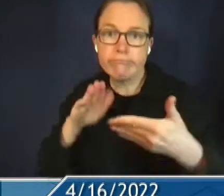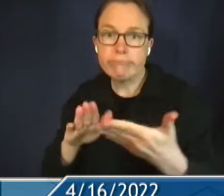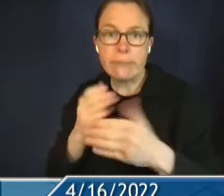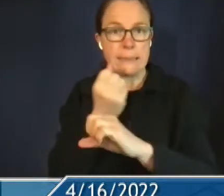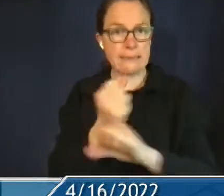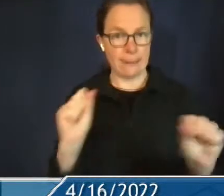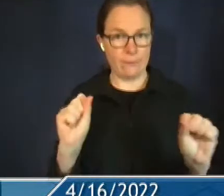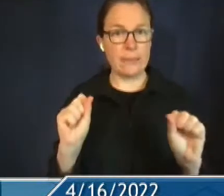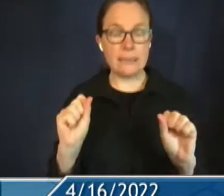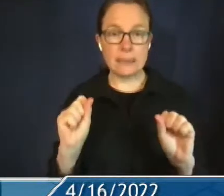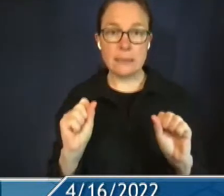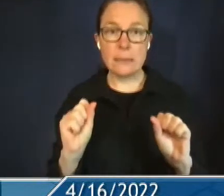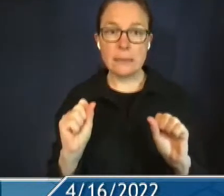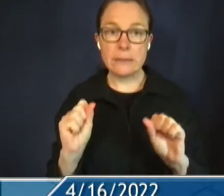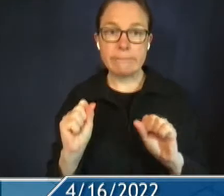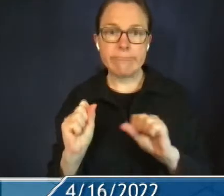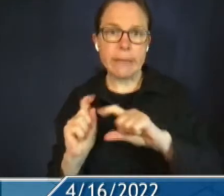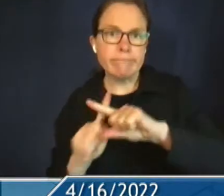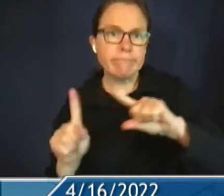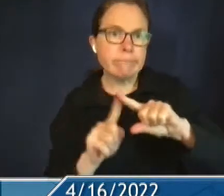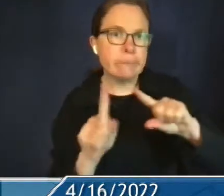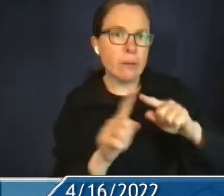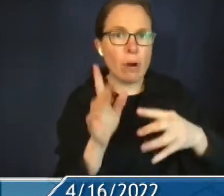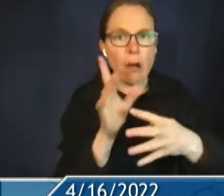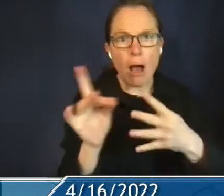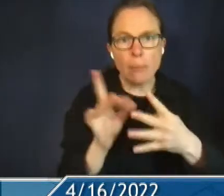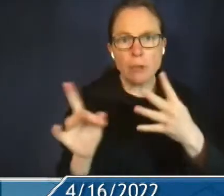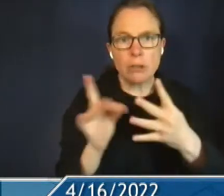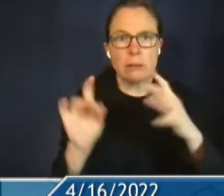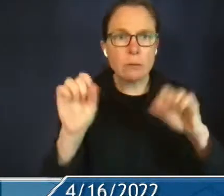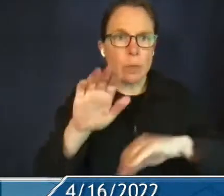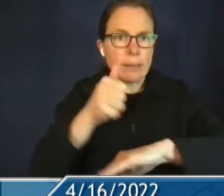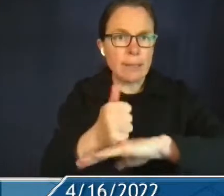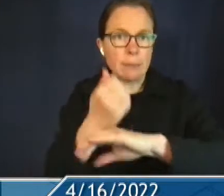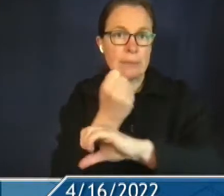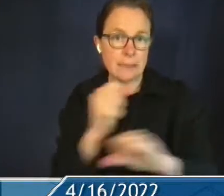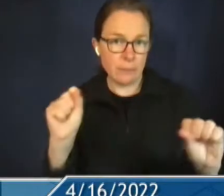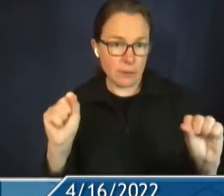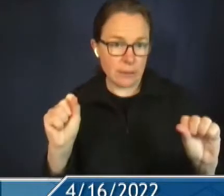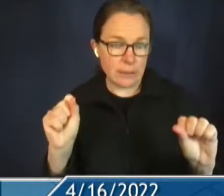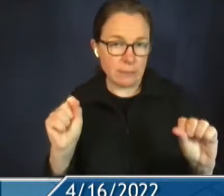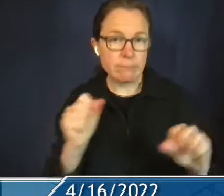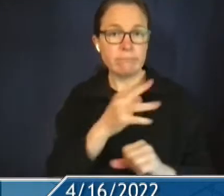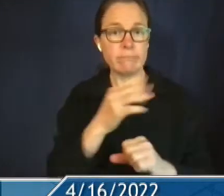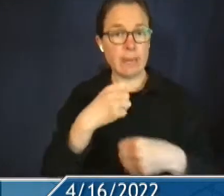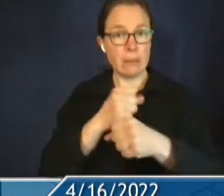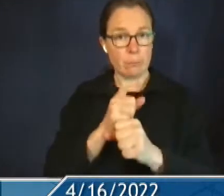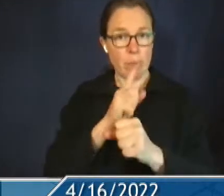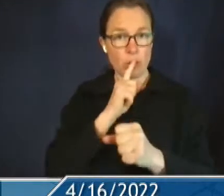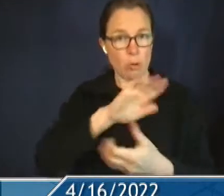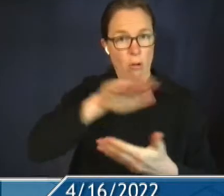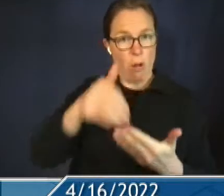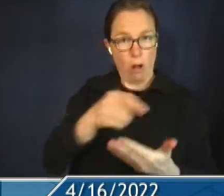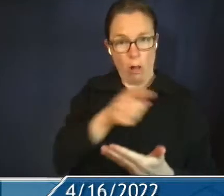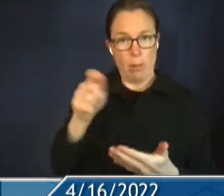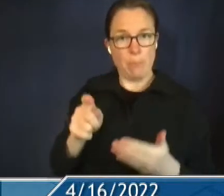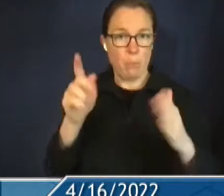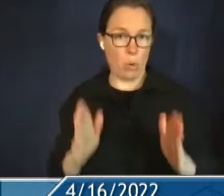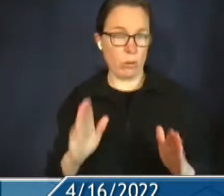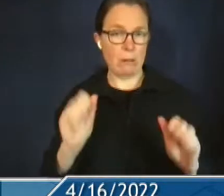and all the ways that community safety shows up. I want to make sure that all Portlanders are able to live